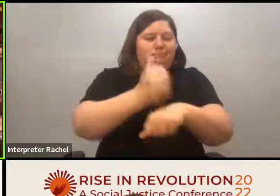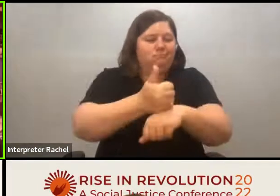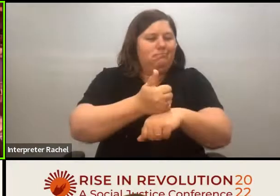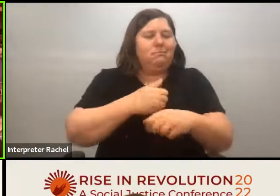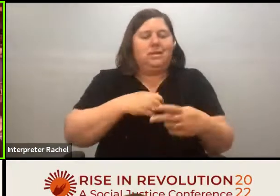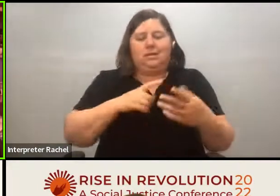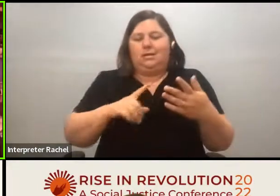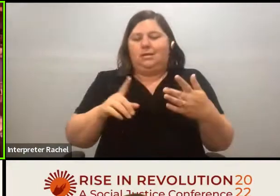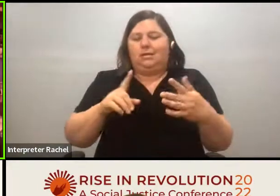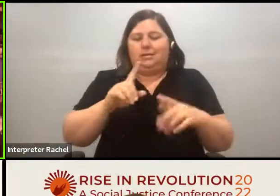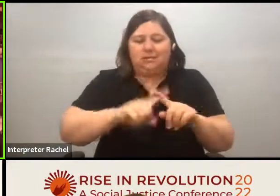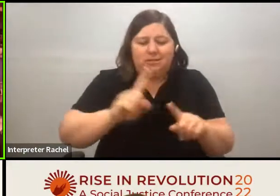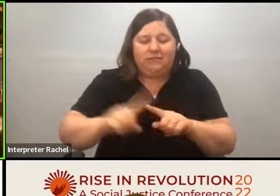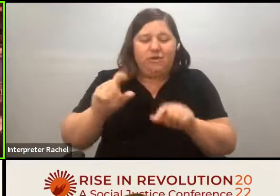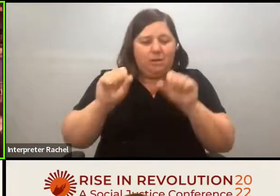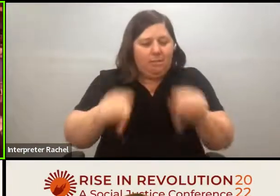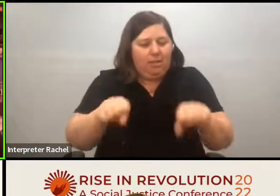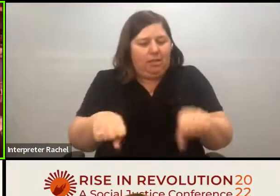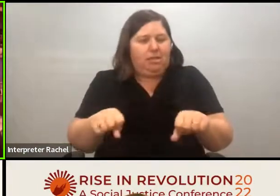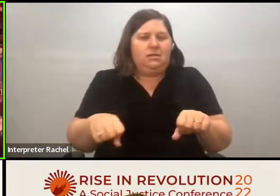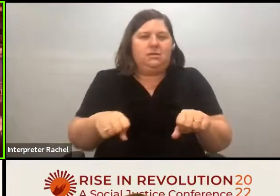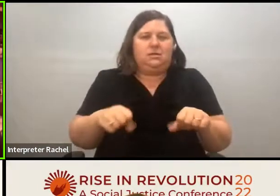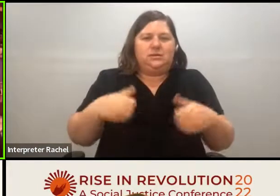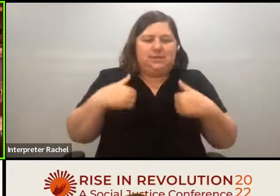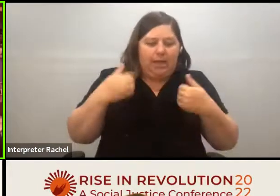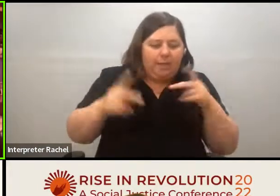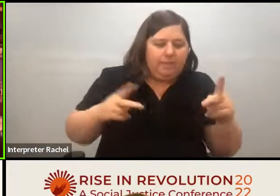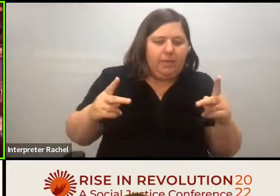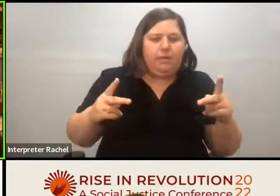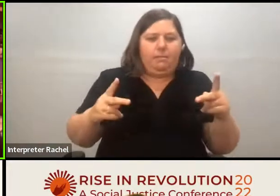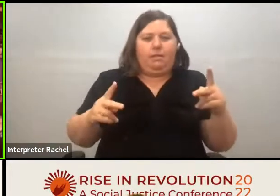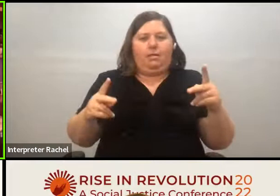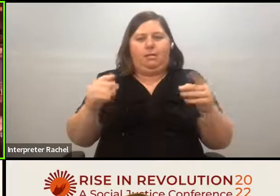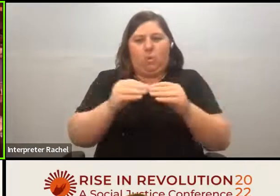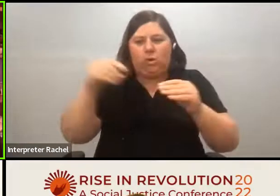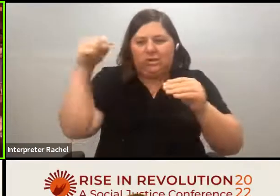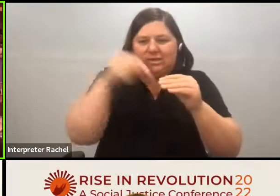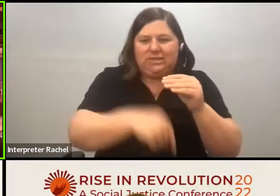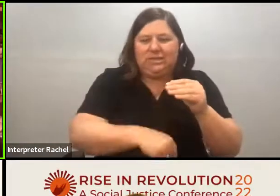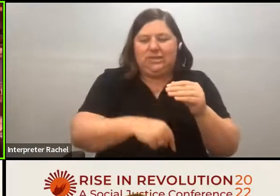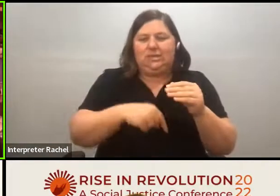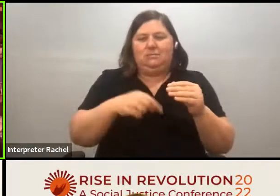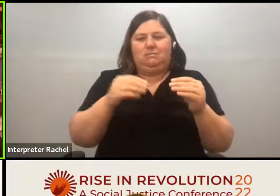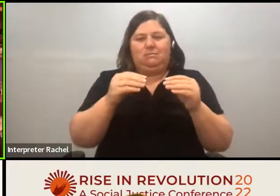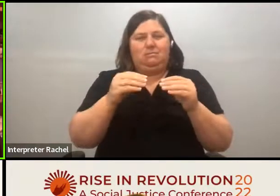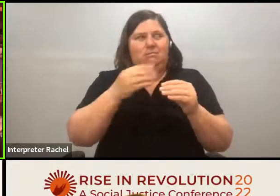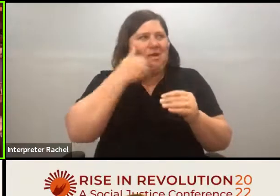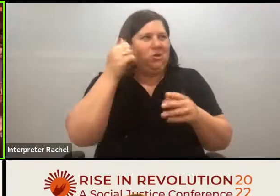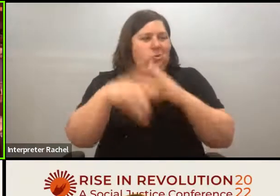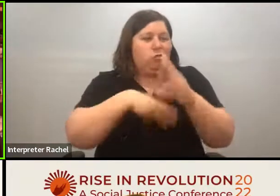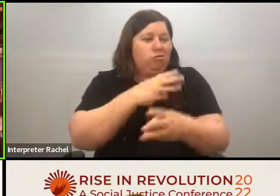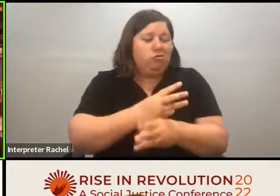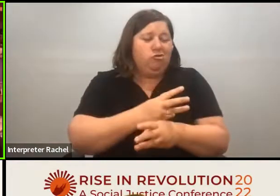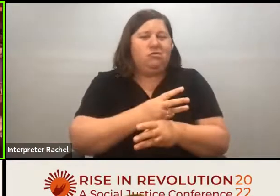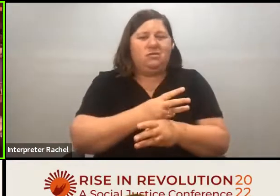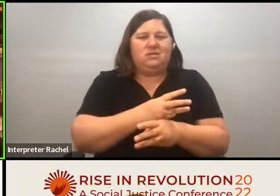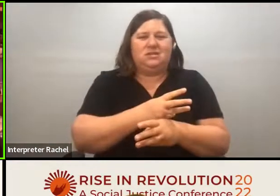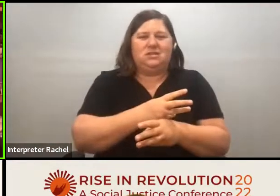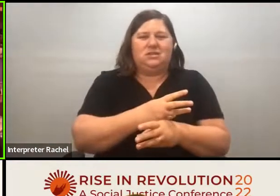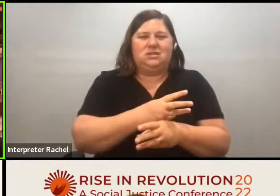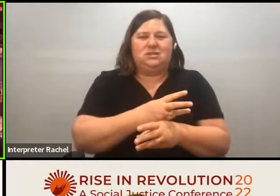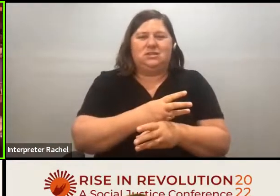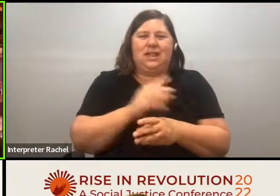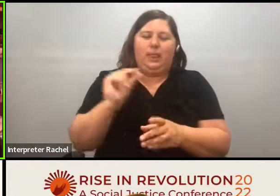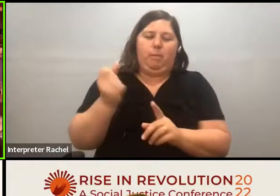different abilities. Like you're going to make a richer and deeper movement and world. So I think that's a little off from